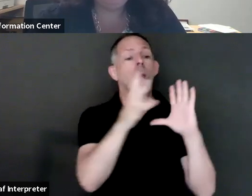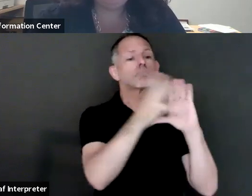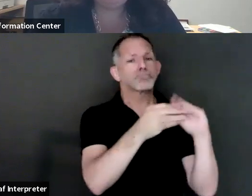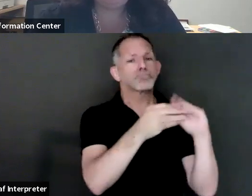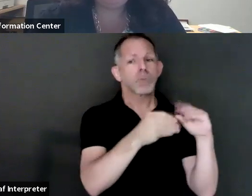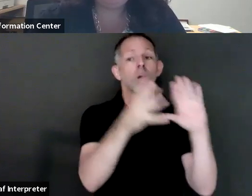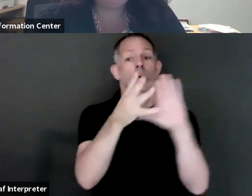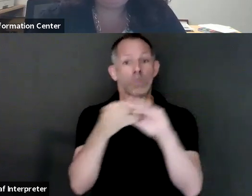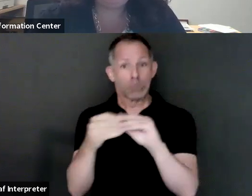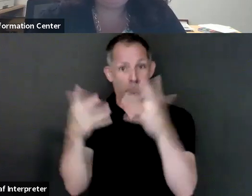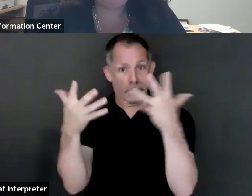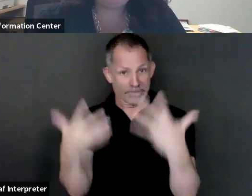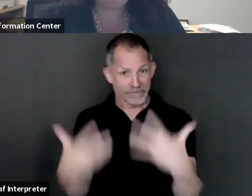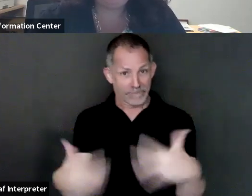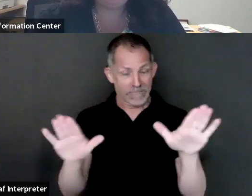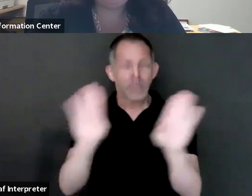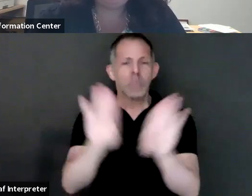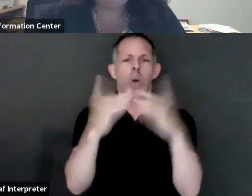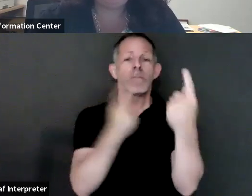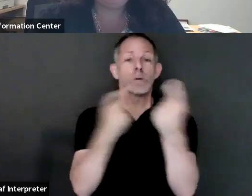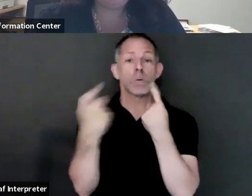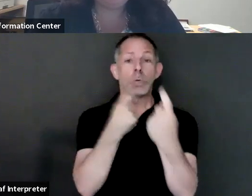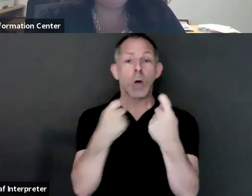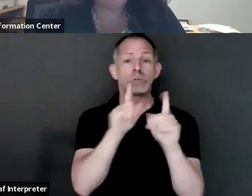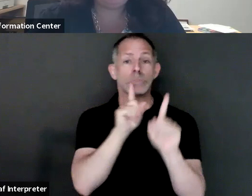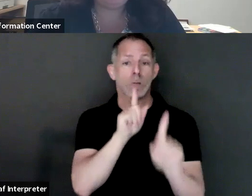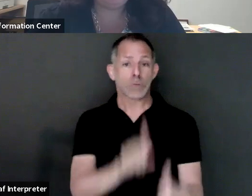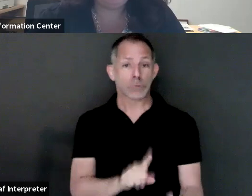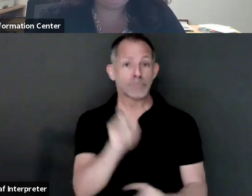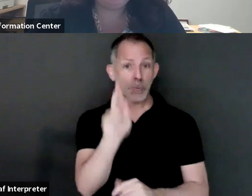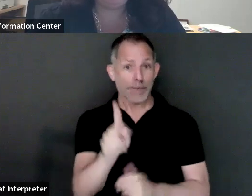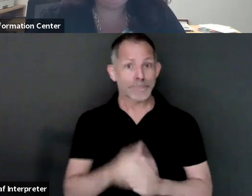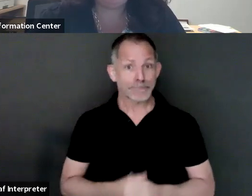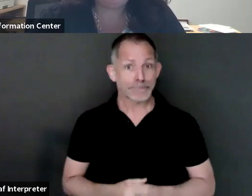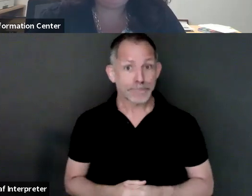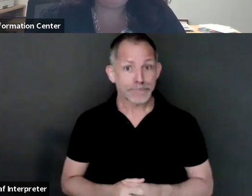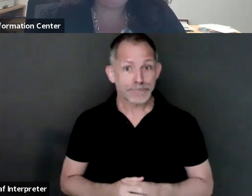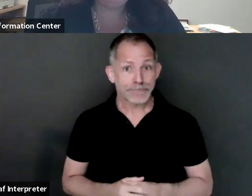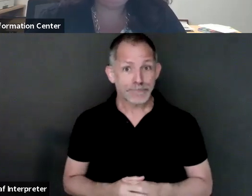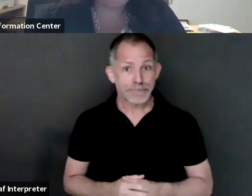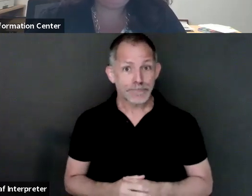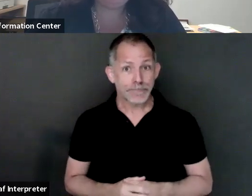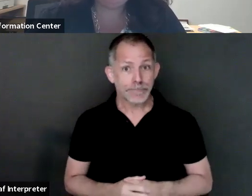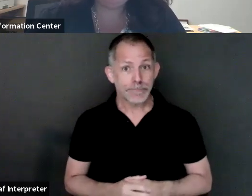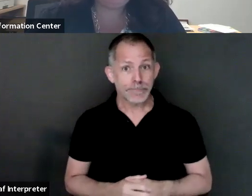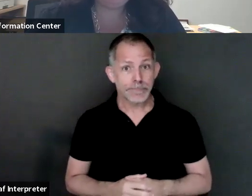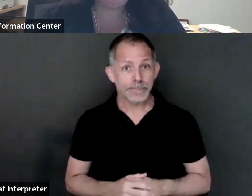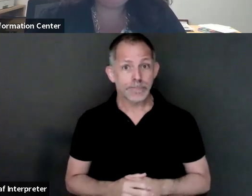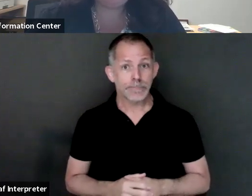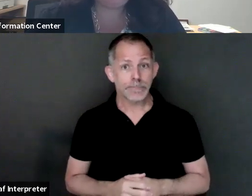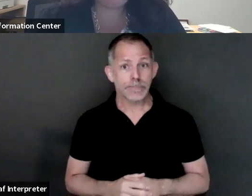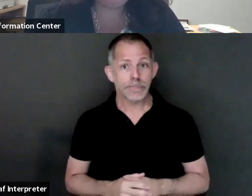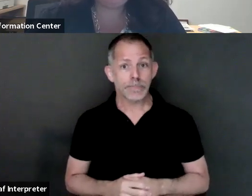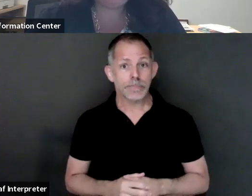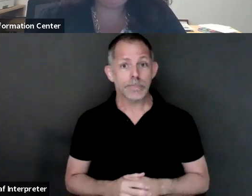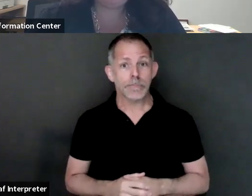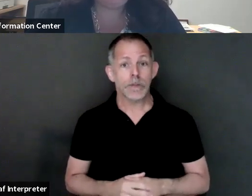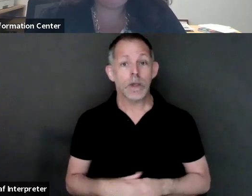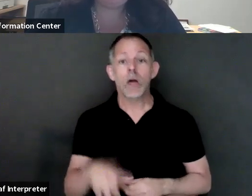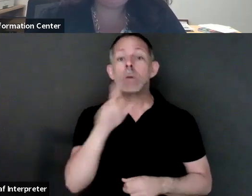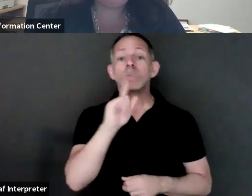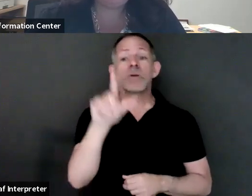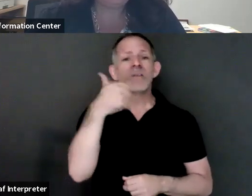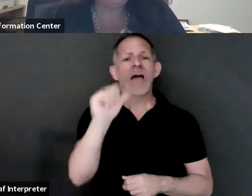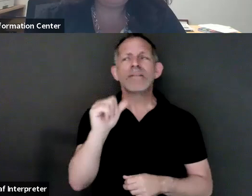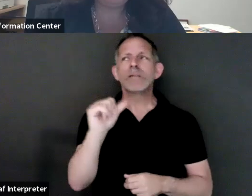feature. Please make sure to submit your question to everyone so that all of our speakers can see. Thank you for joining us this morning, and with that, I will